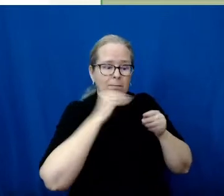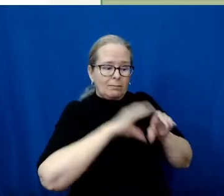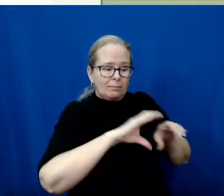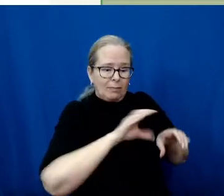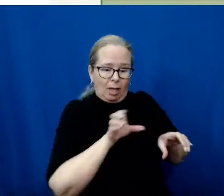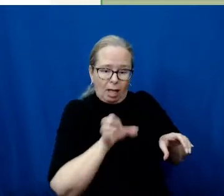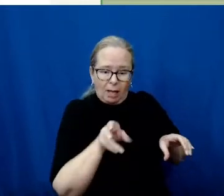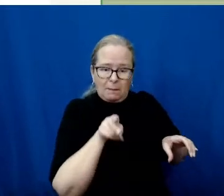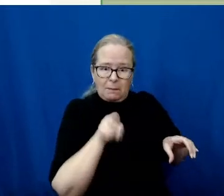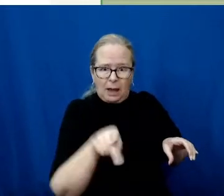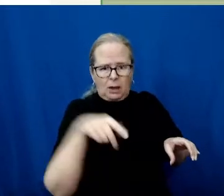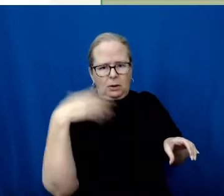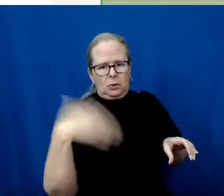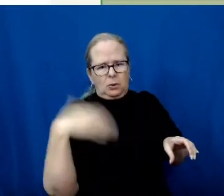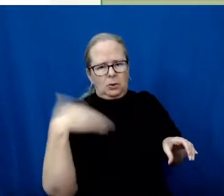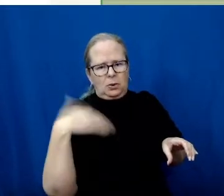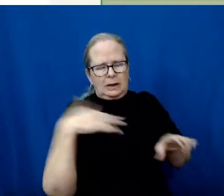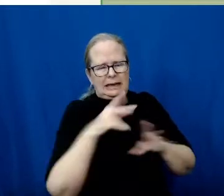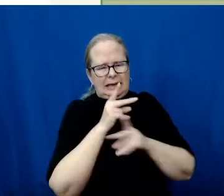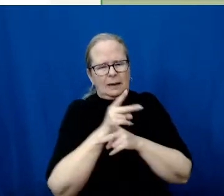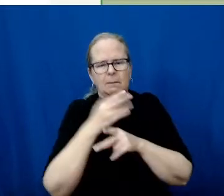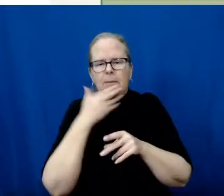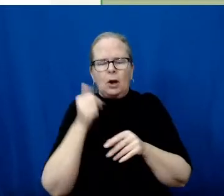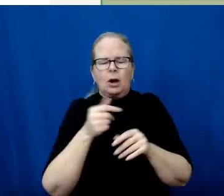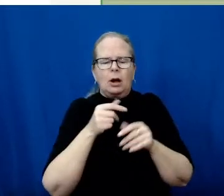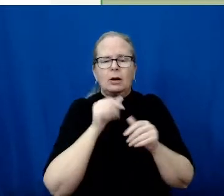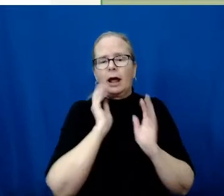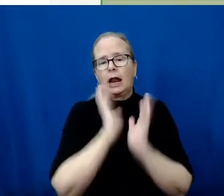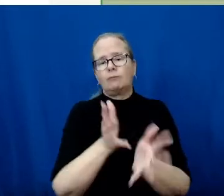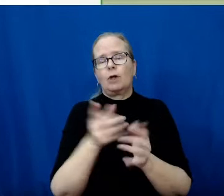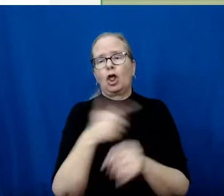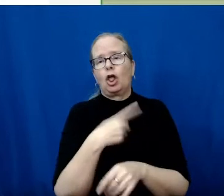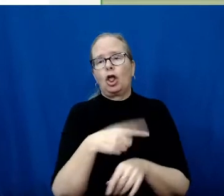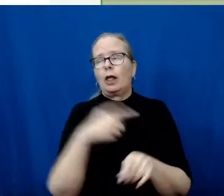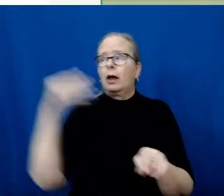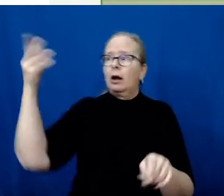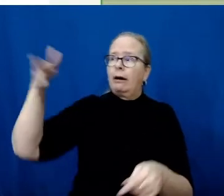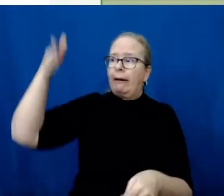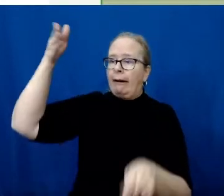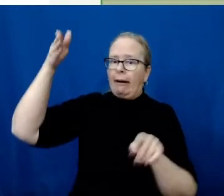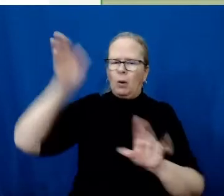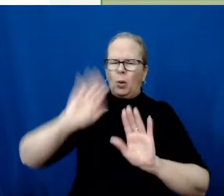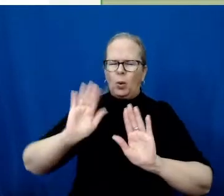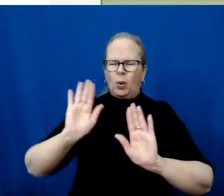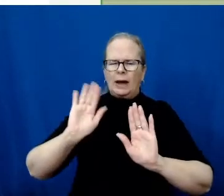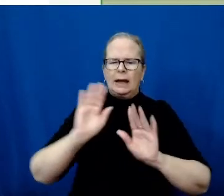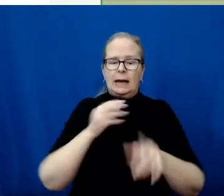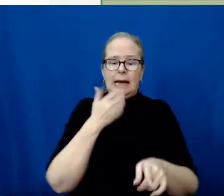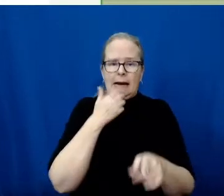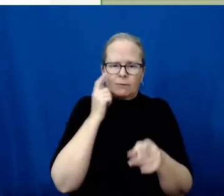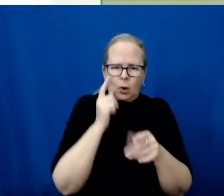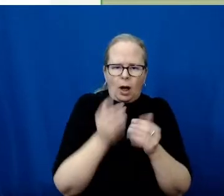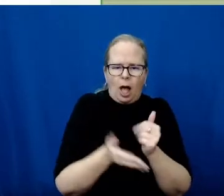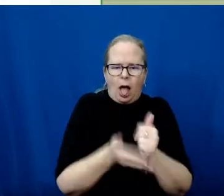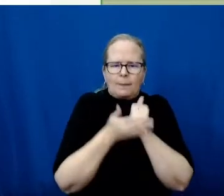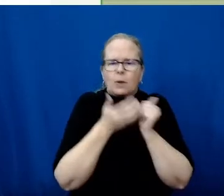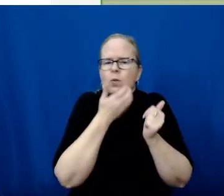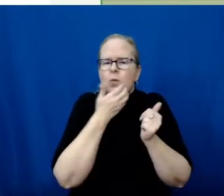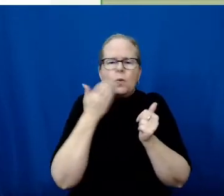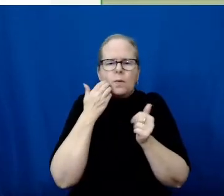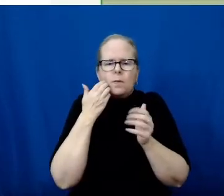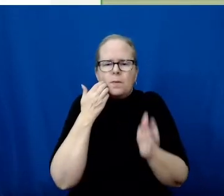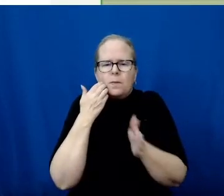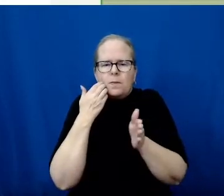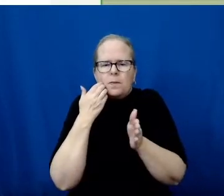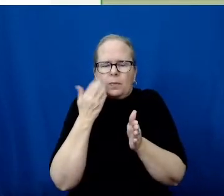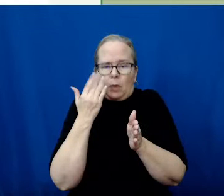heat for the room. This is heat for the room while the person's in there recovering. And so the portable filter, that's a